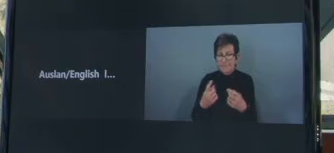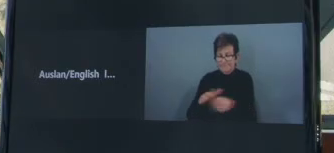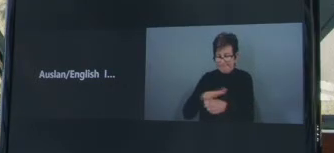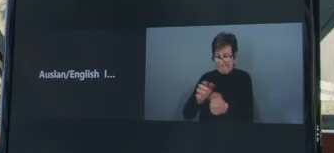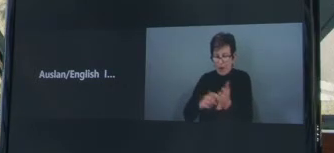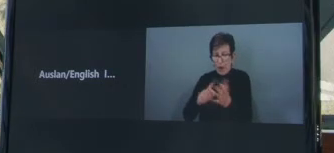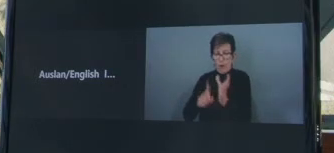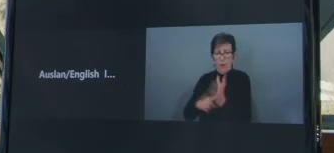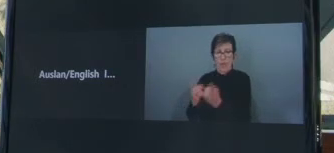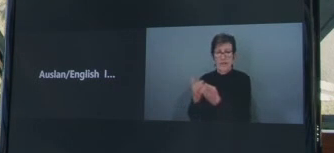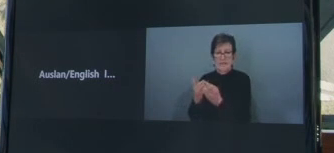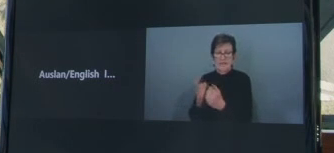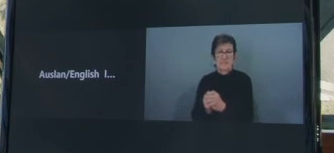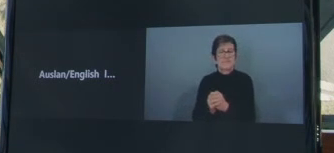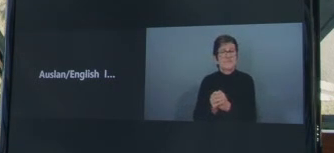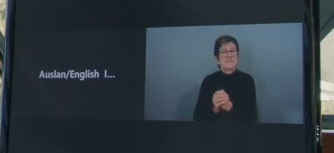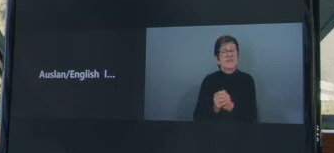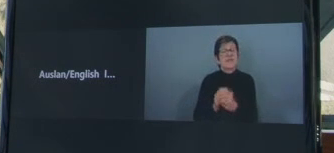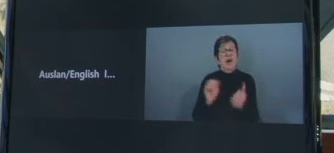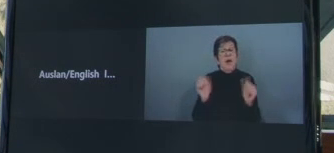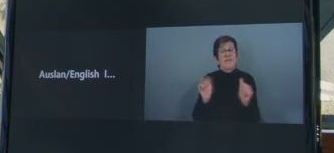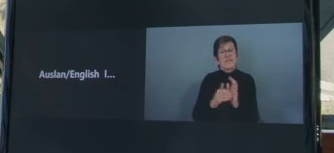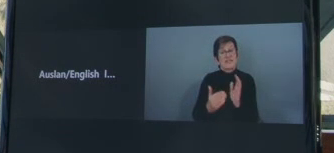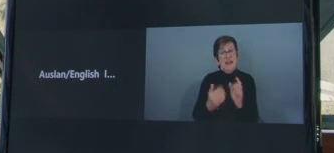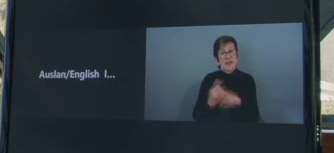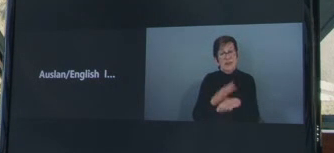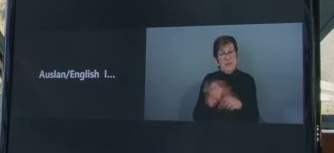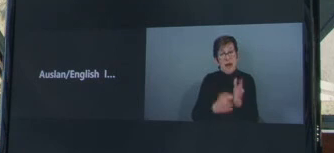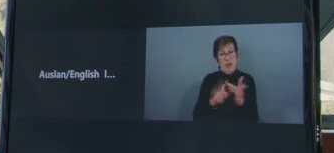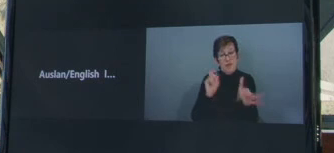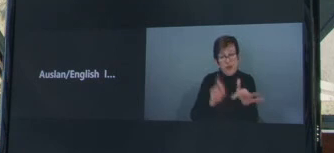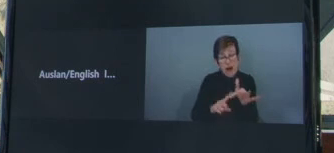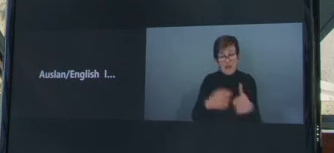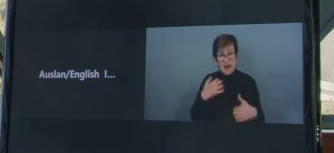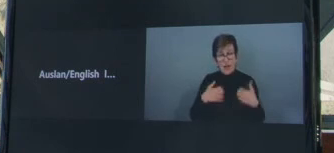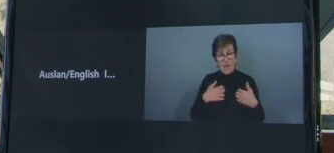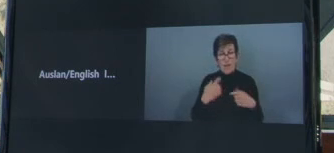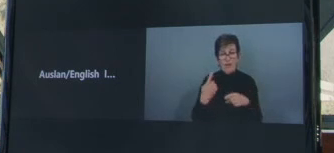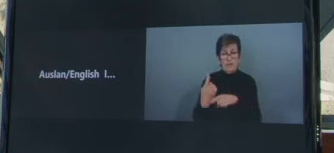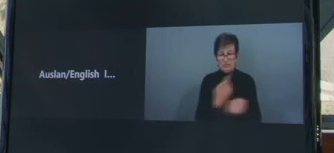So I'll end there on that note on rice and look forward to the discussion. Thank you.